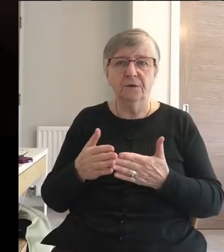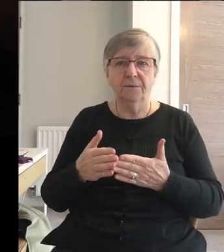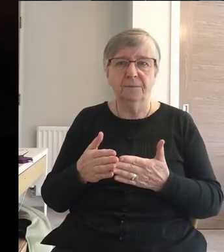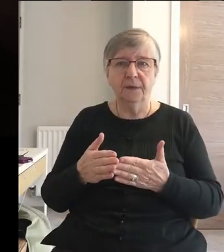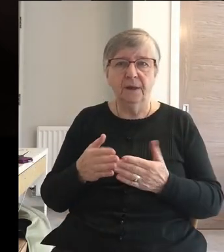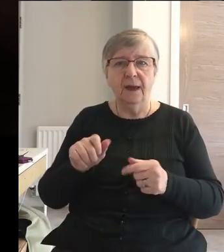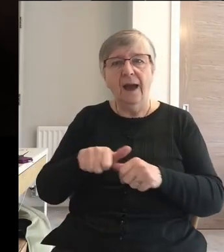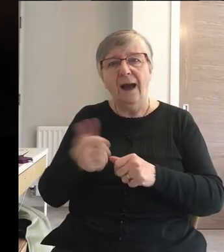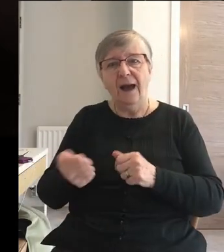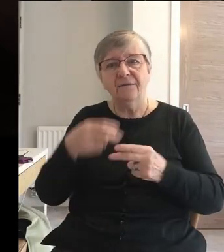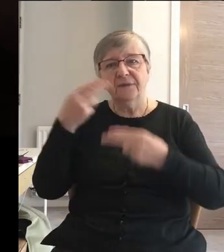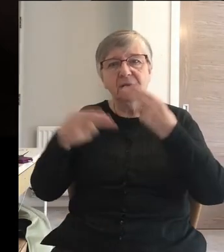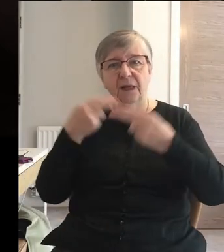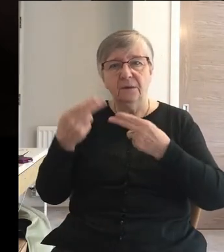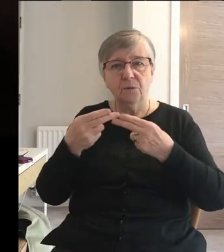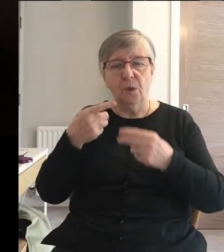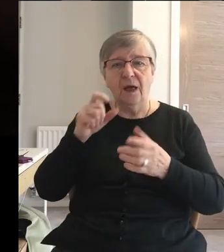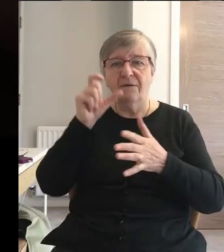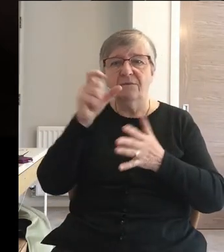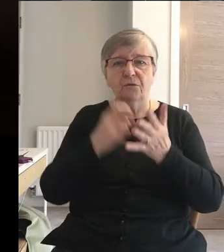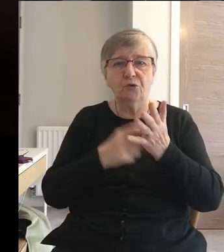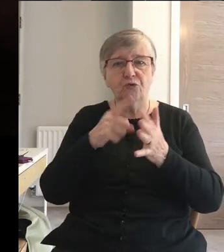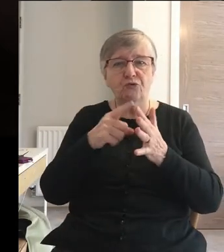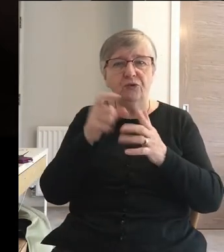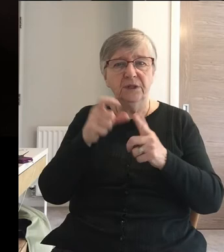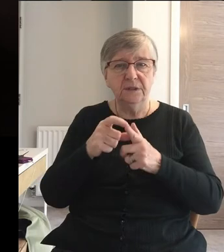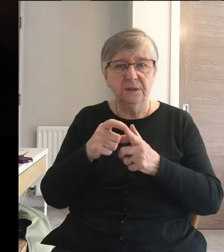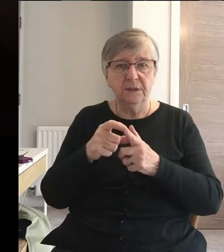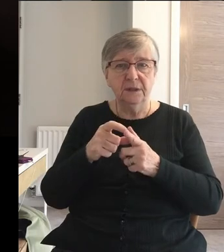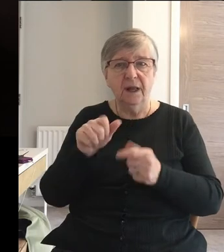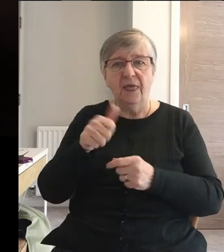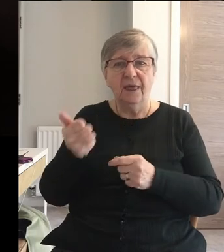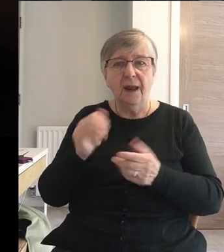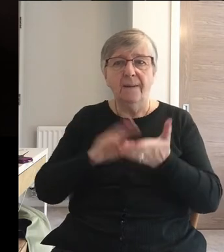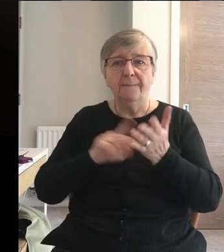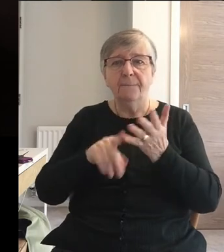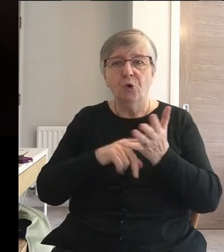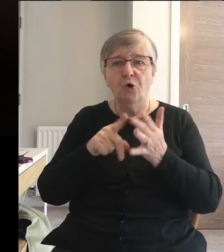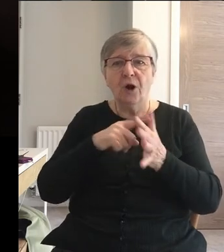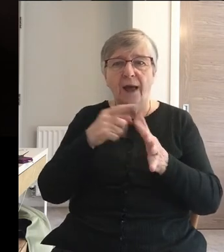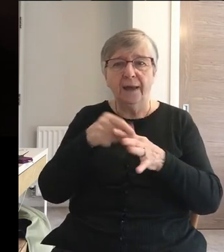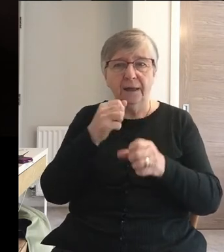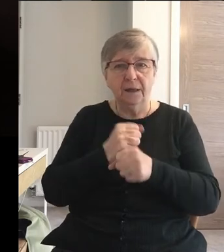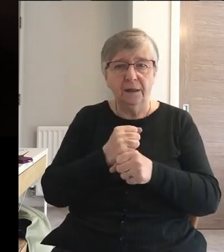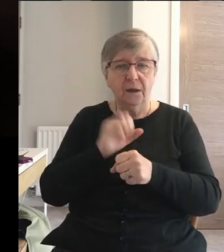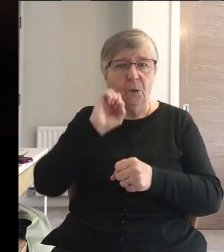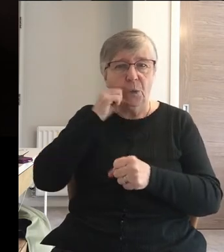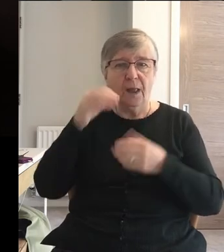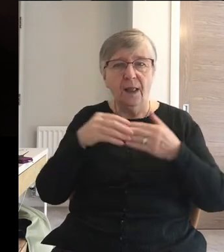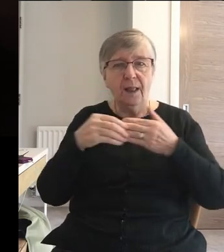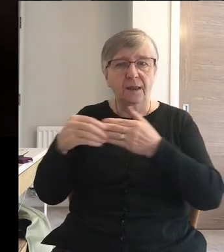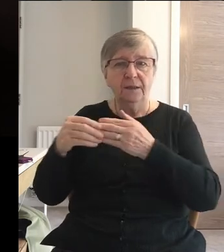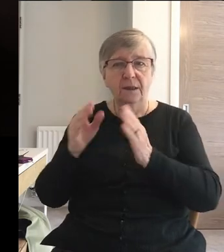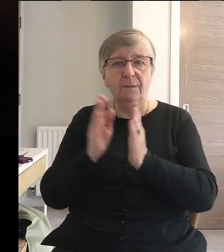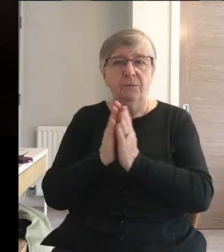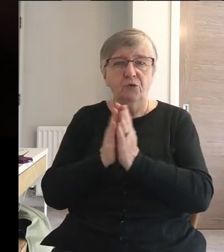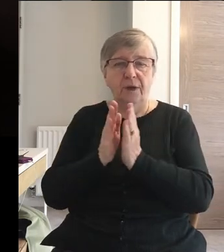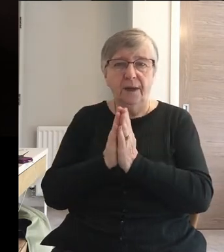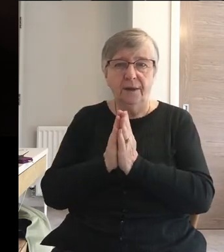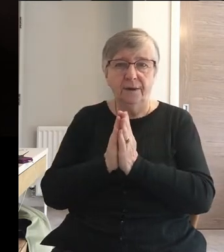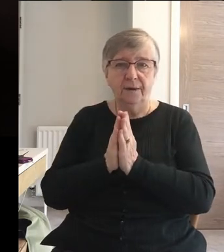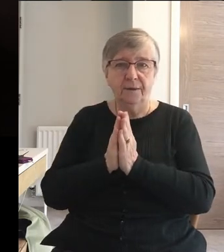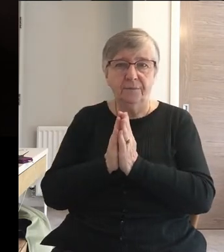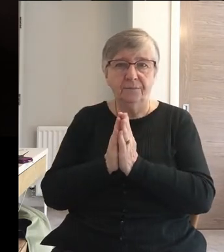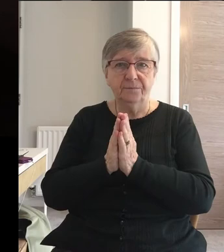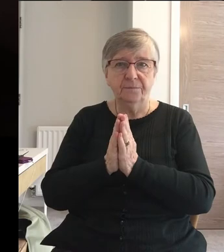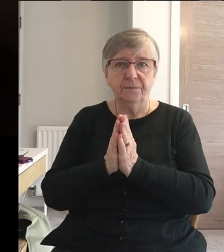that hymn, we'll confess our faith in the words of the Apostles' Creed. And then Morag Drumgold will be leading